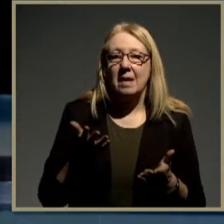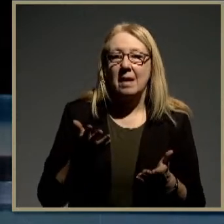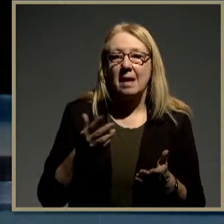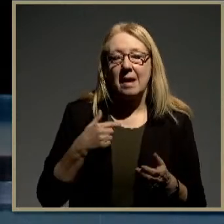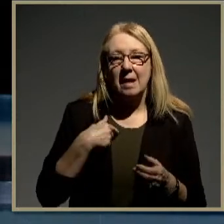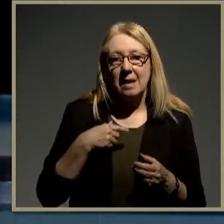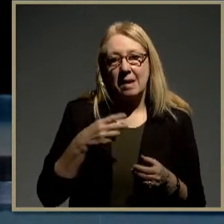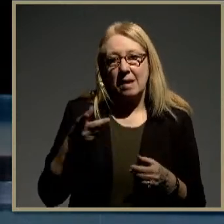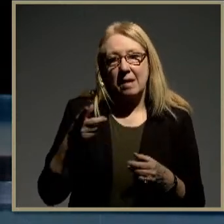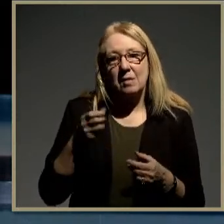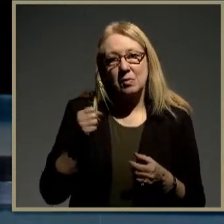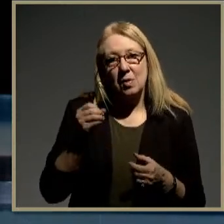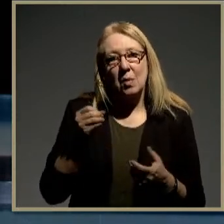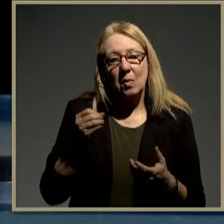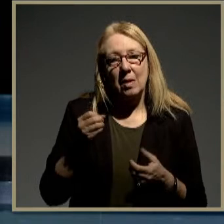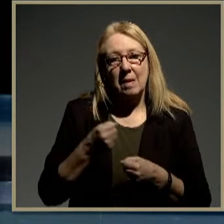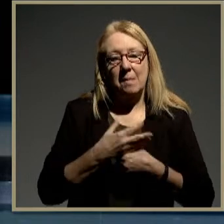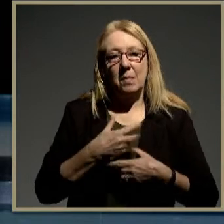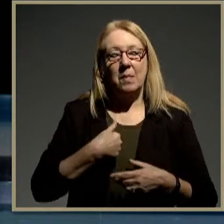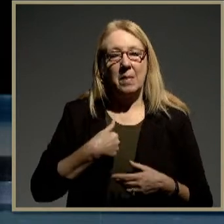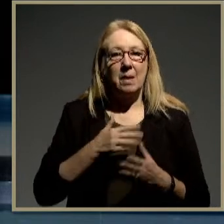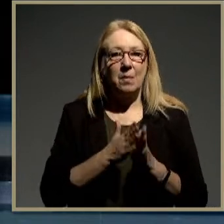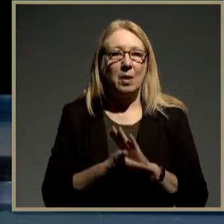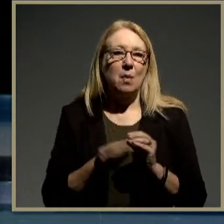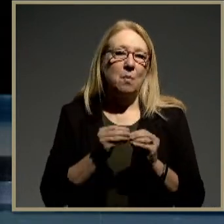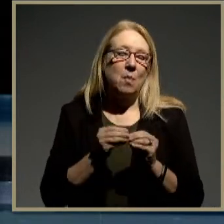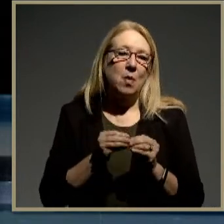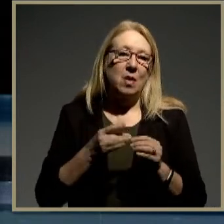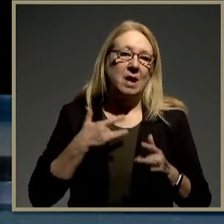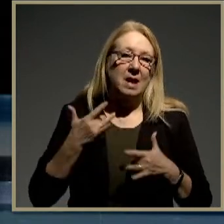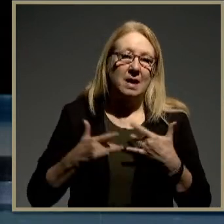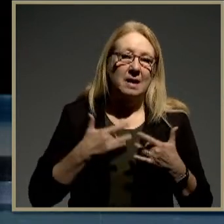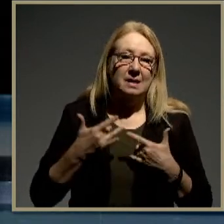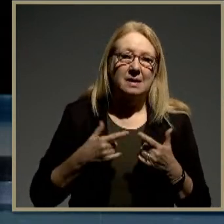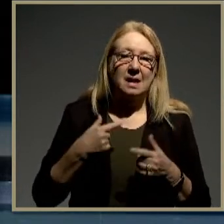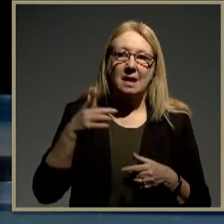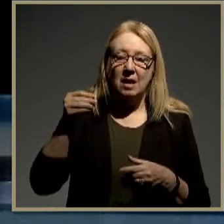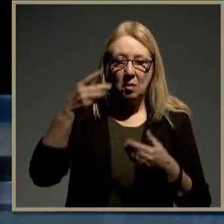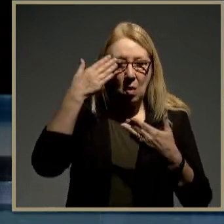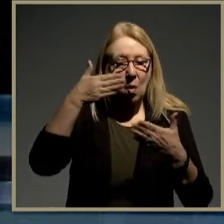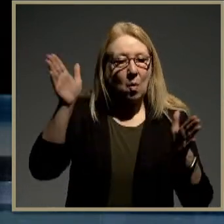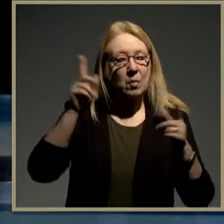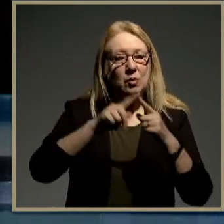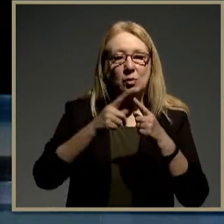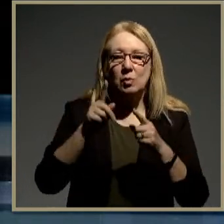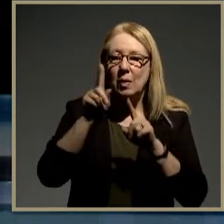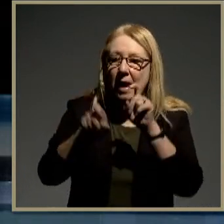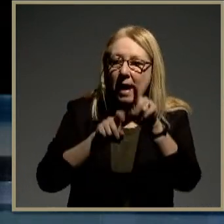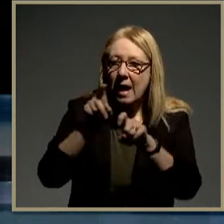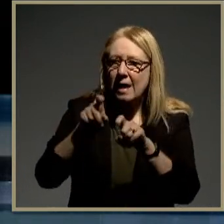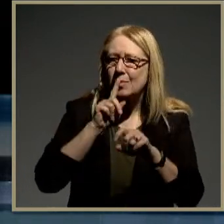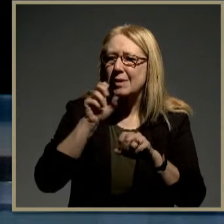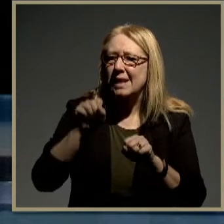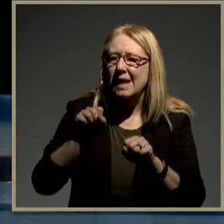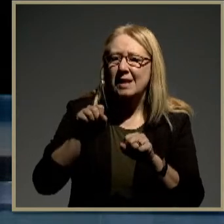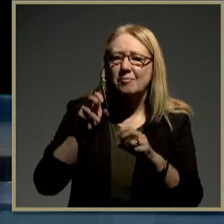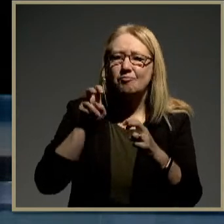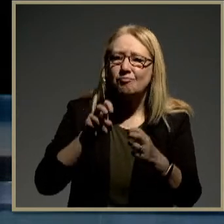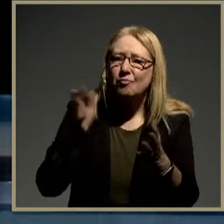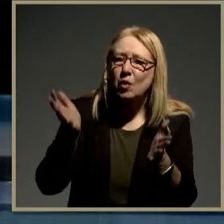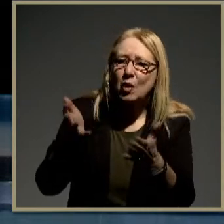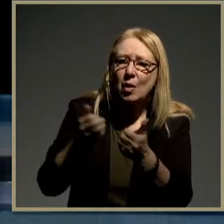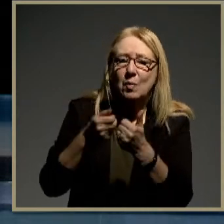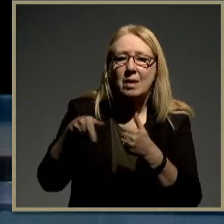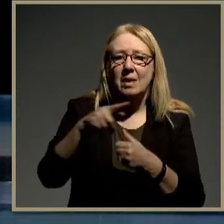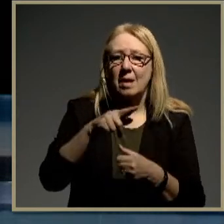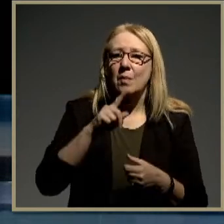more excited and to just feel open to asking them questions, because they're also really approachable, and they made it obvious that they really cared